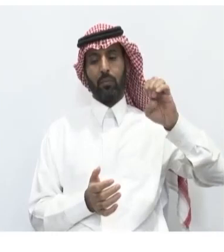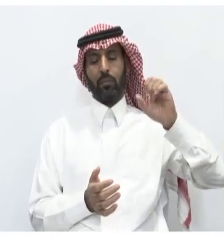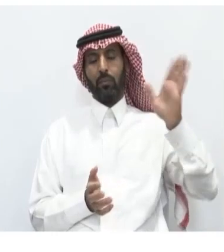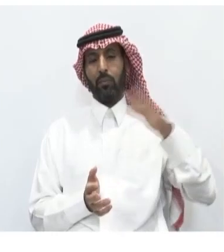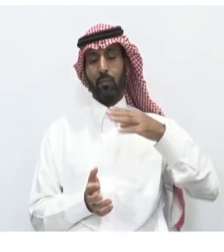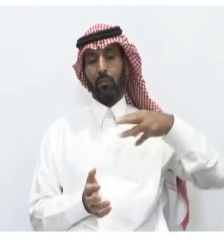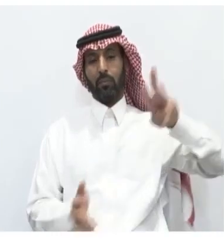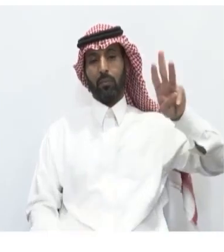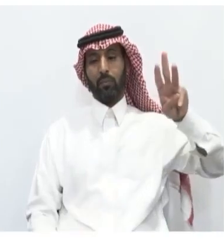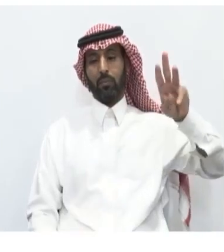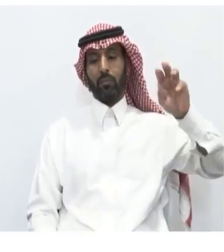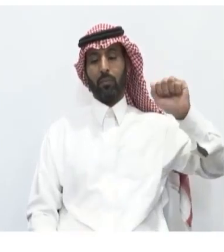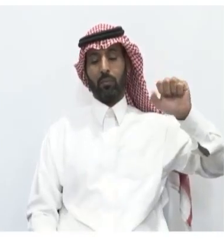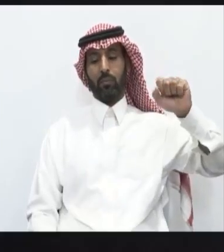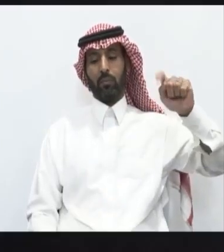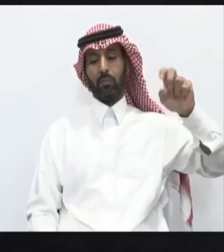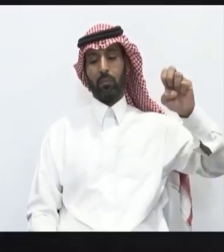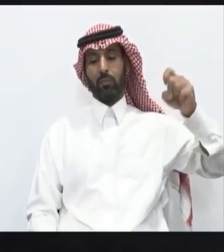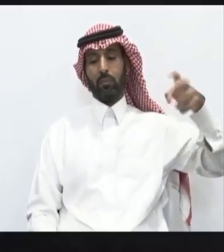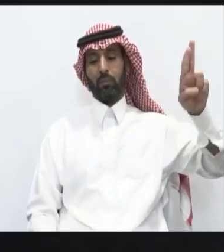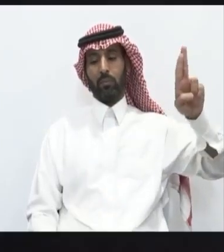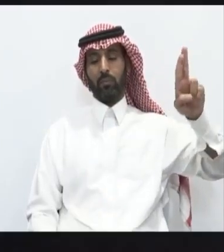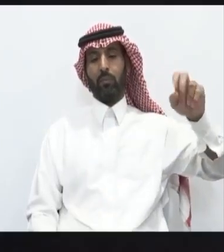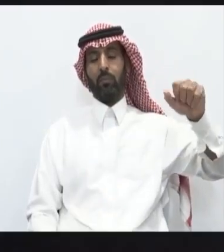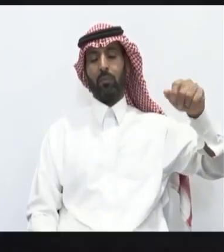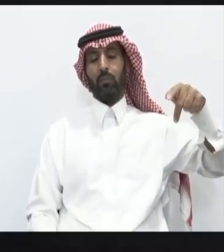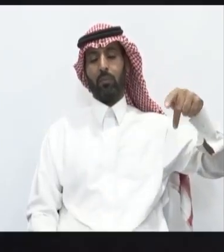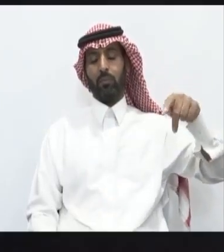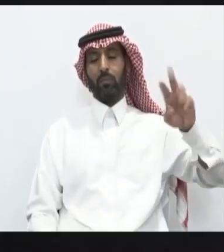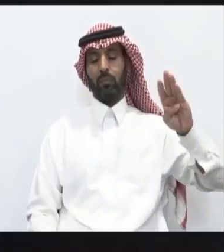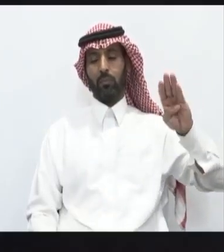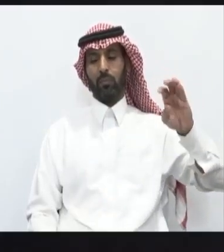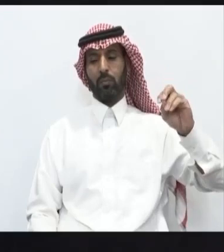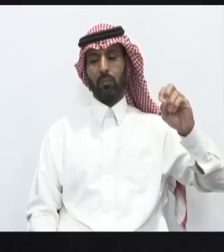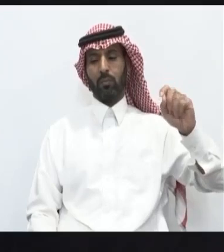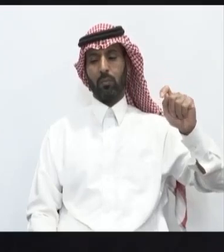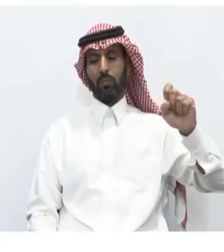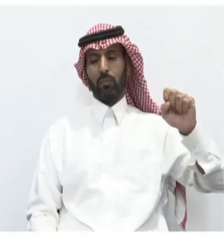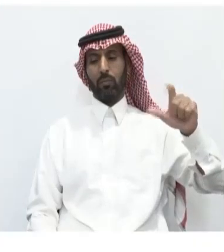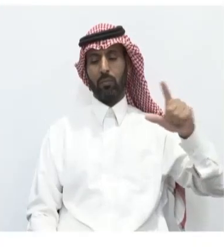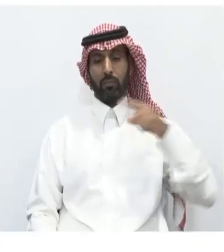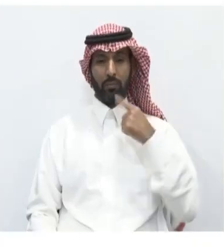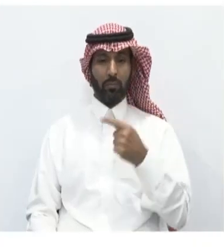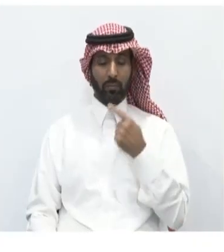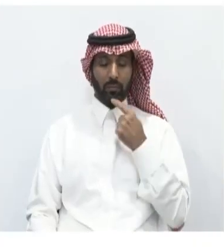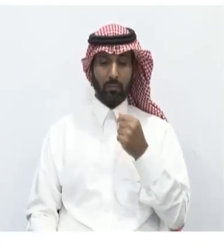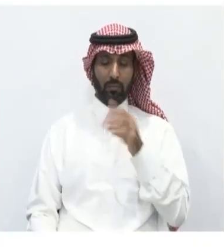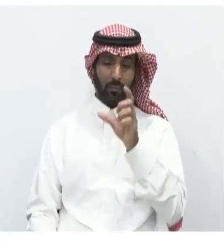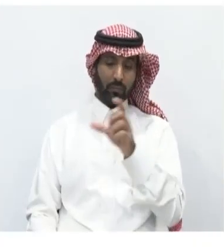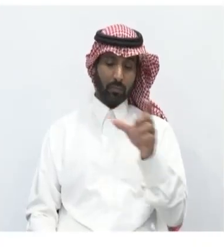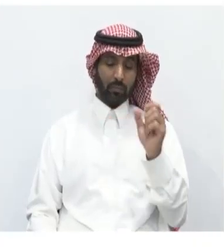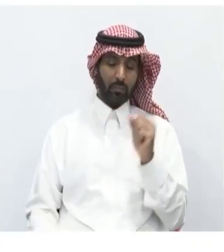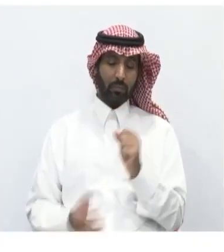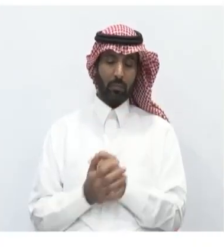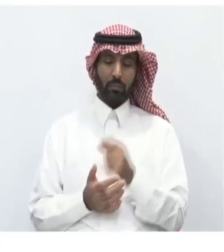bottle, water bottle. We stress the word water on the compound noun. Say each sentence,